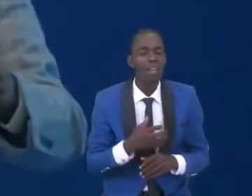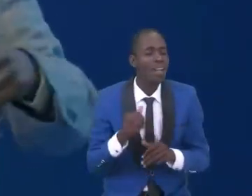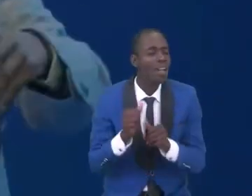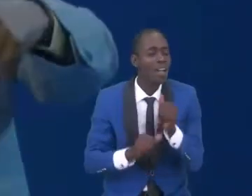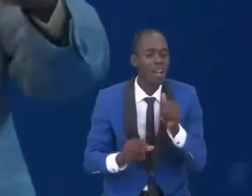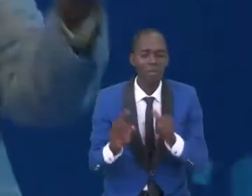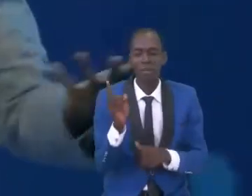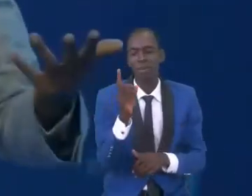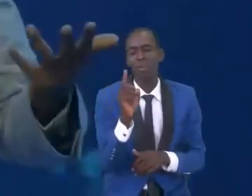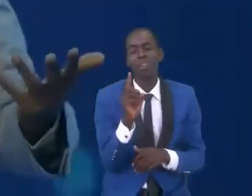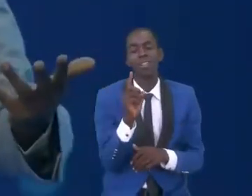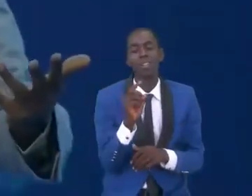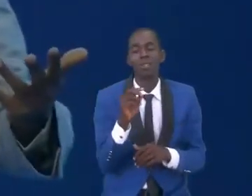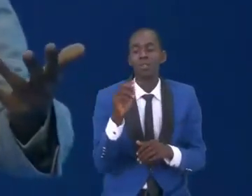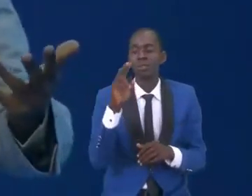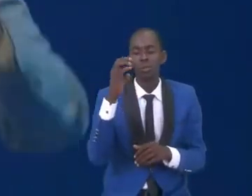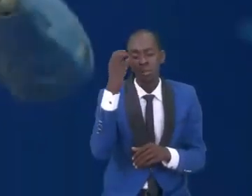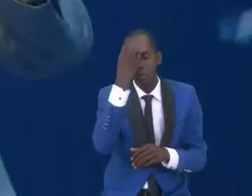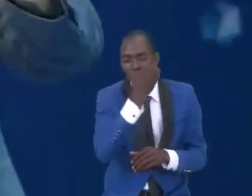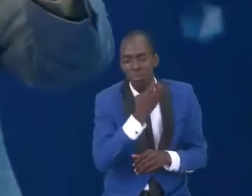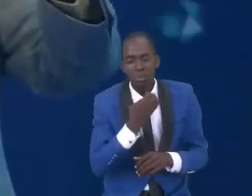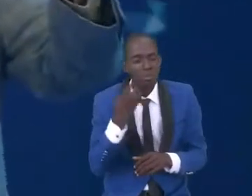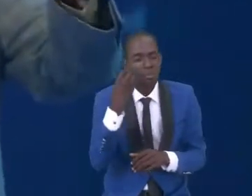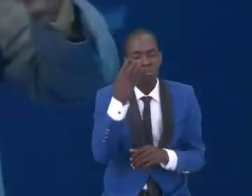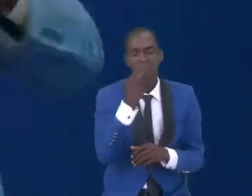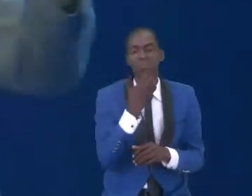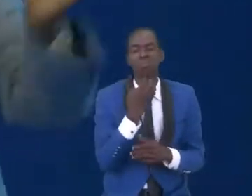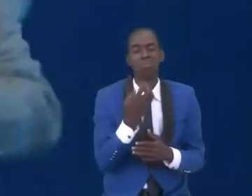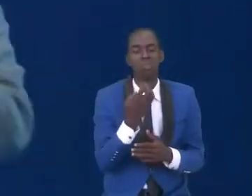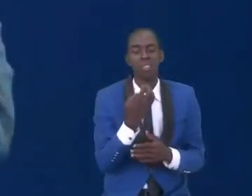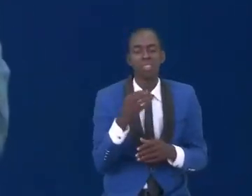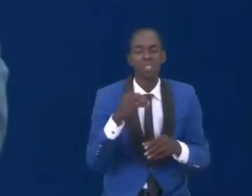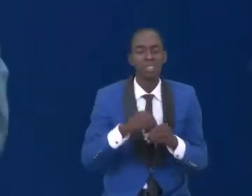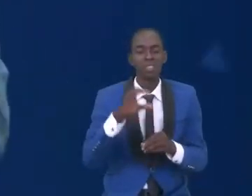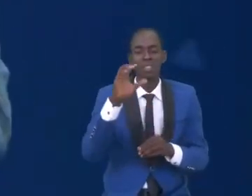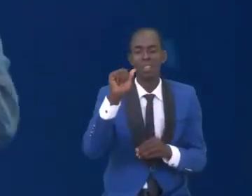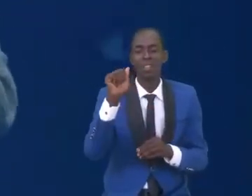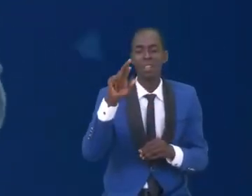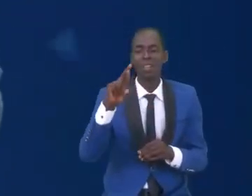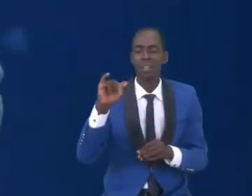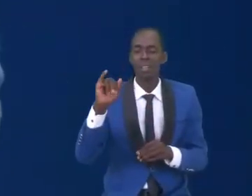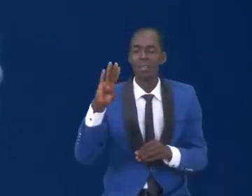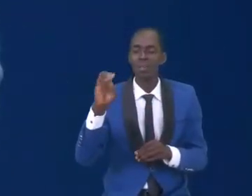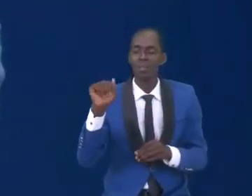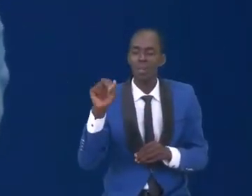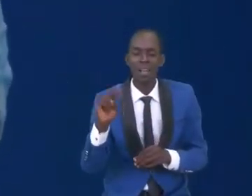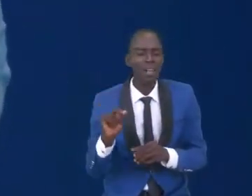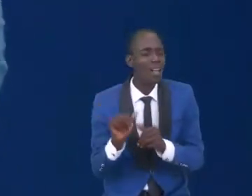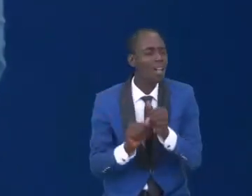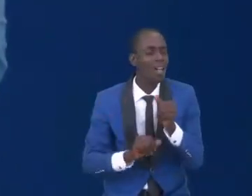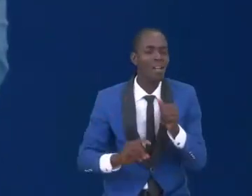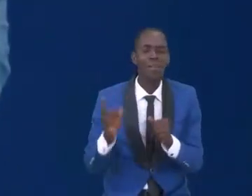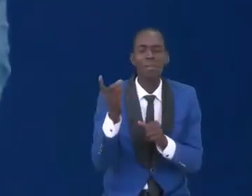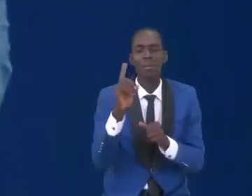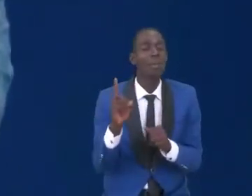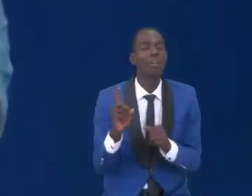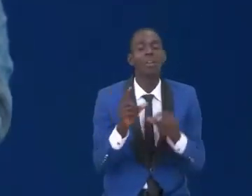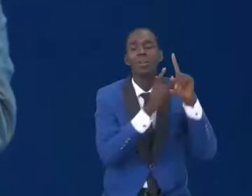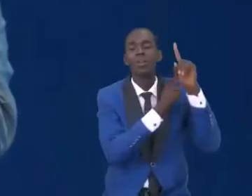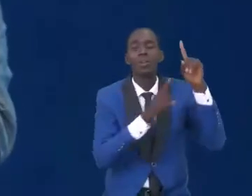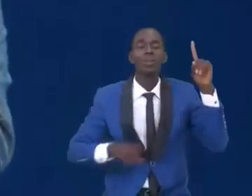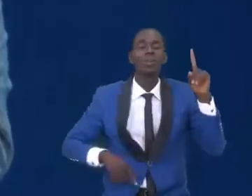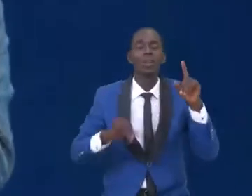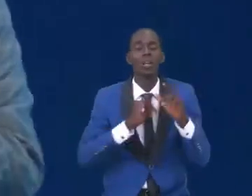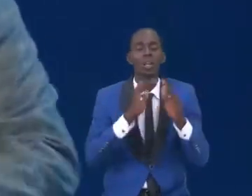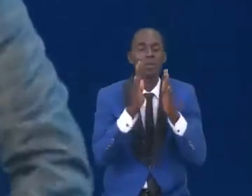everywhere, Europe, in the Caribbean, everywhere, Lord, I pray,